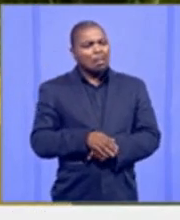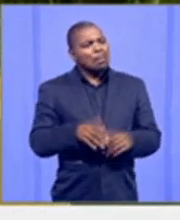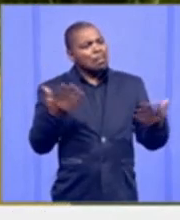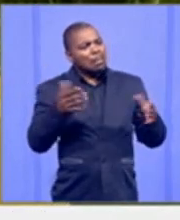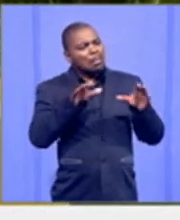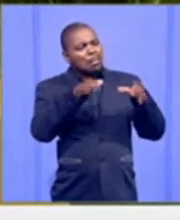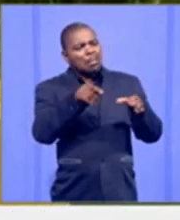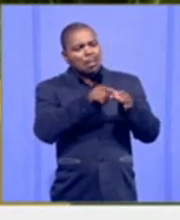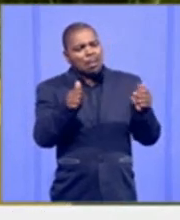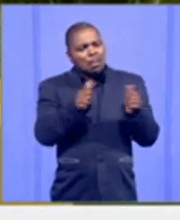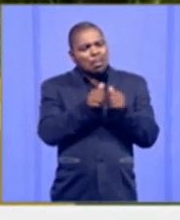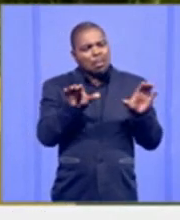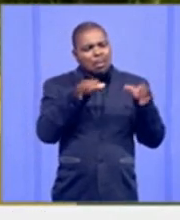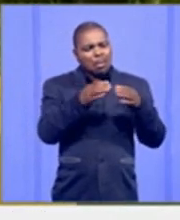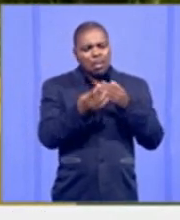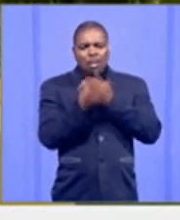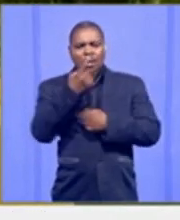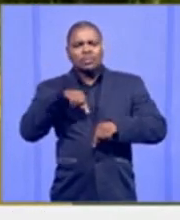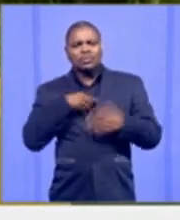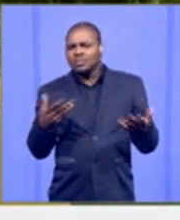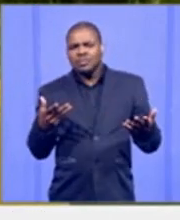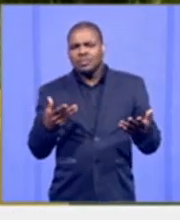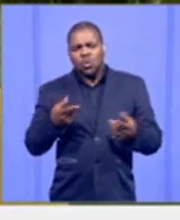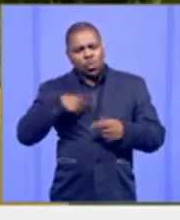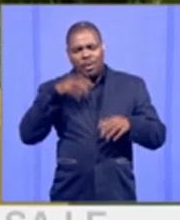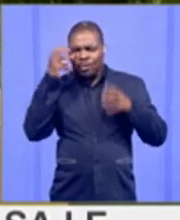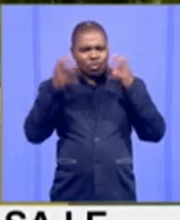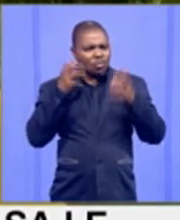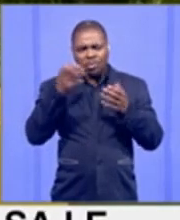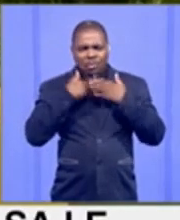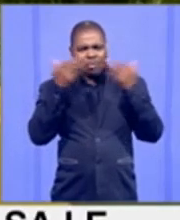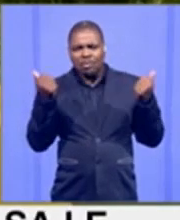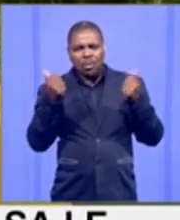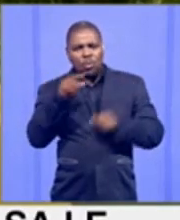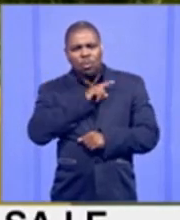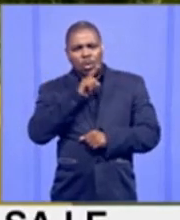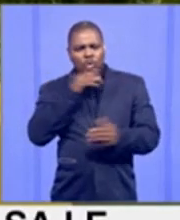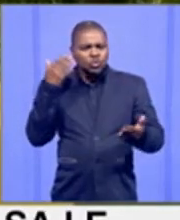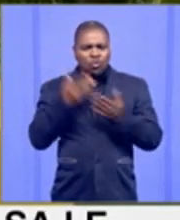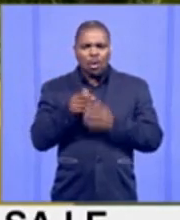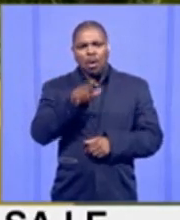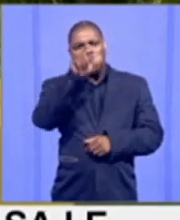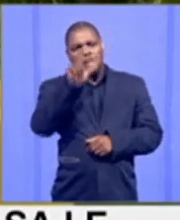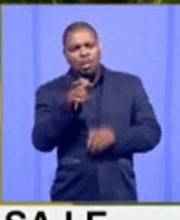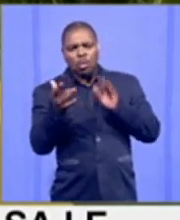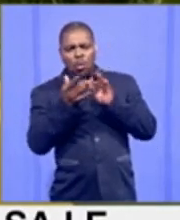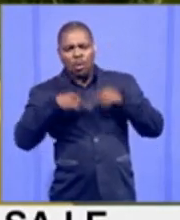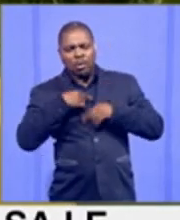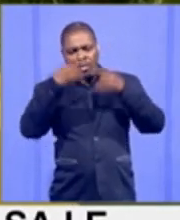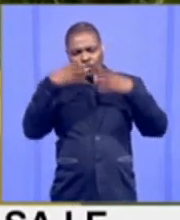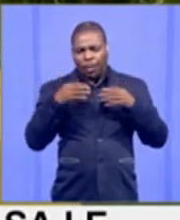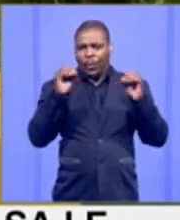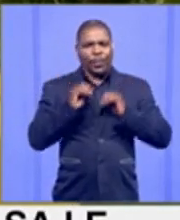from that coalition. We are confused. We don't know. Nobody have contacted us.